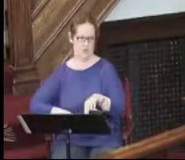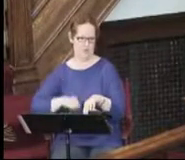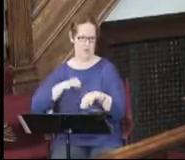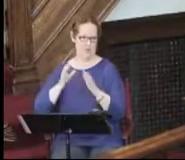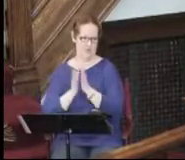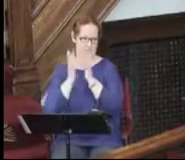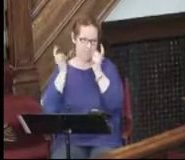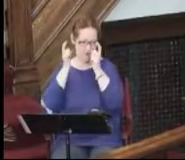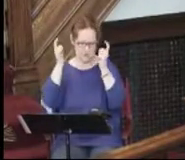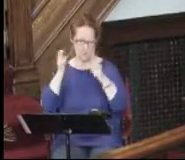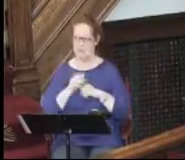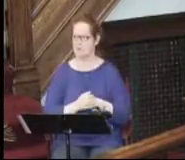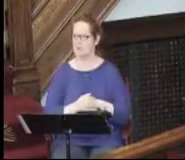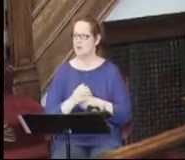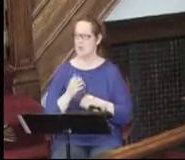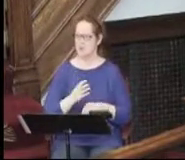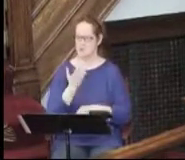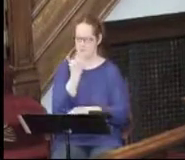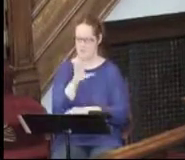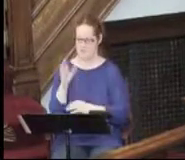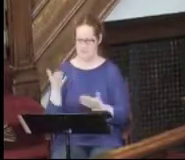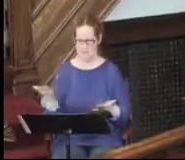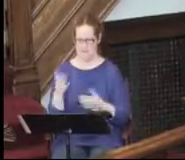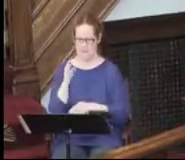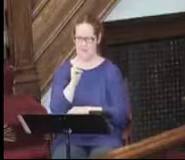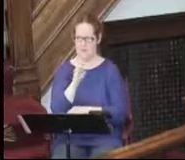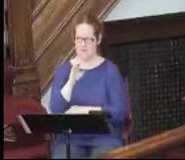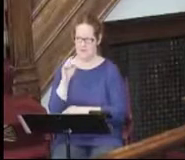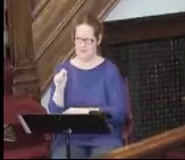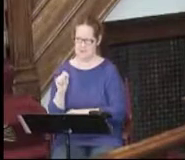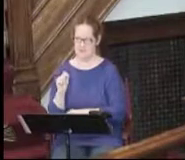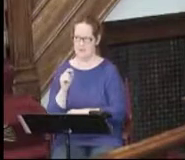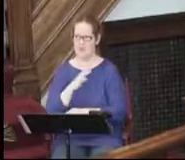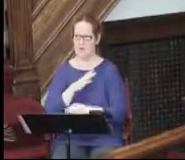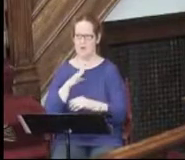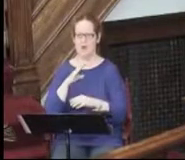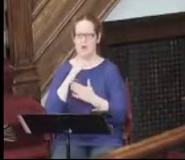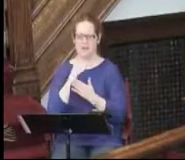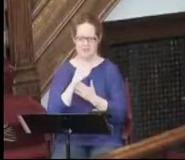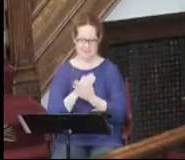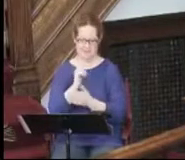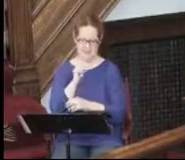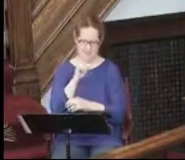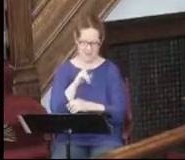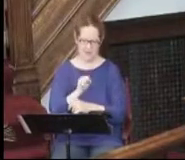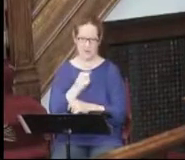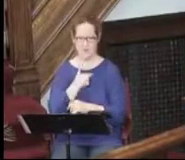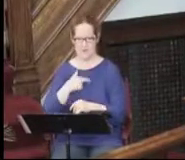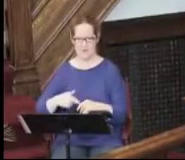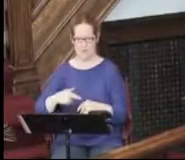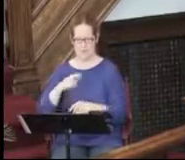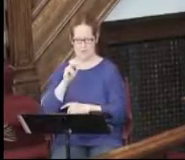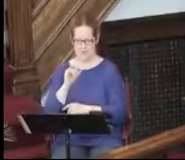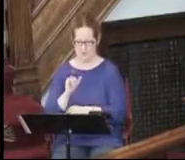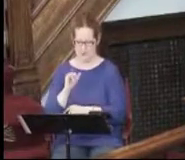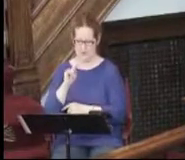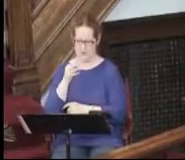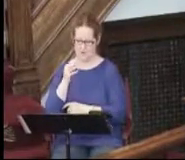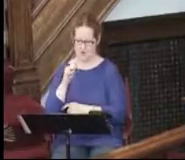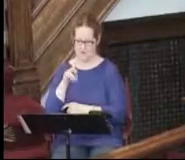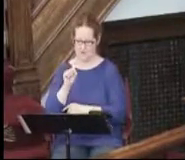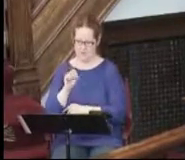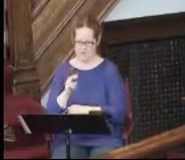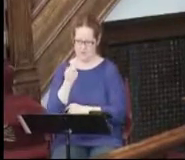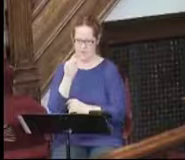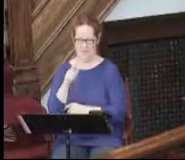celebrations. Christmas here at MCC Toronto for Lessons and Carols, as well as Roy Thompson Hall. He will be busy all